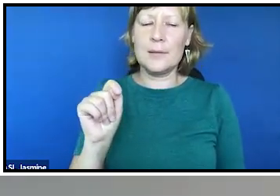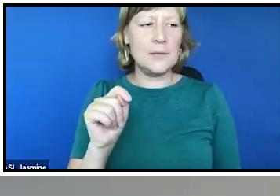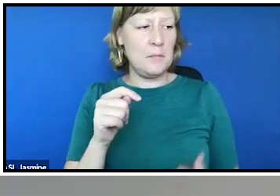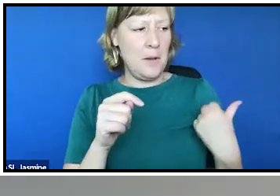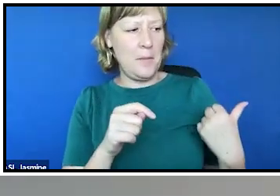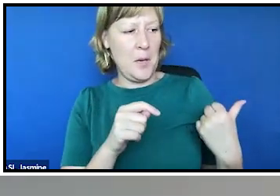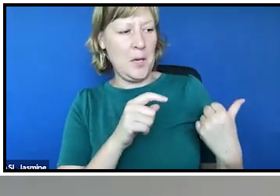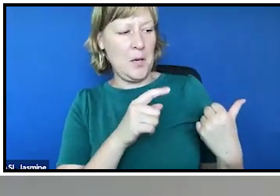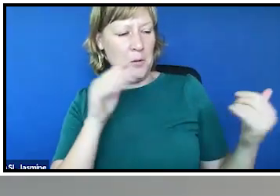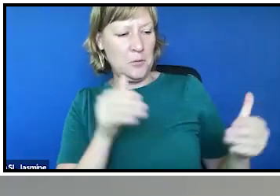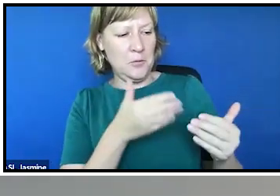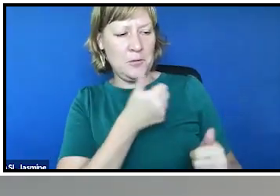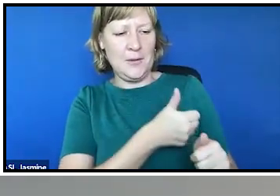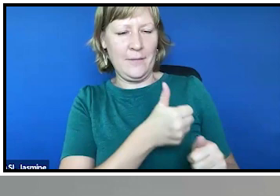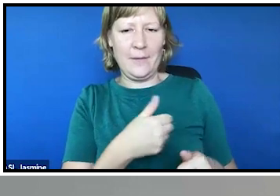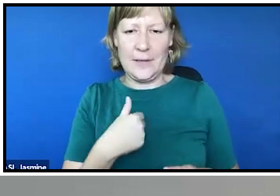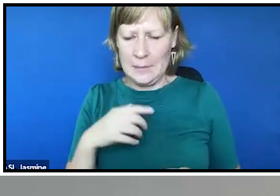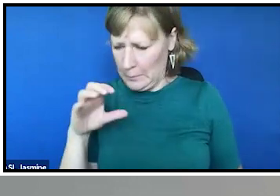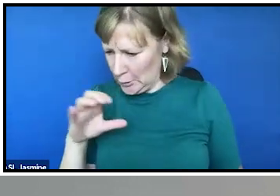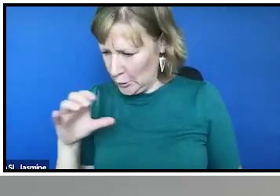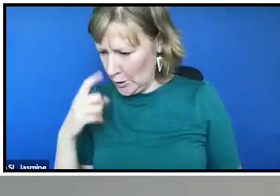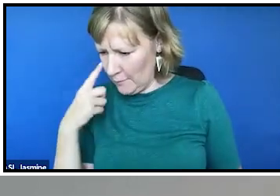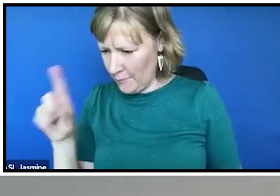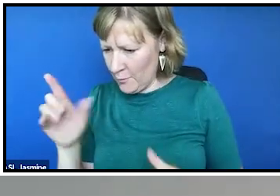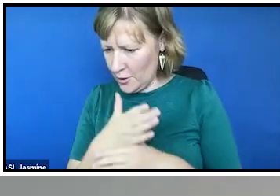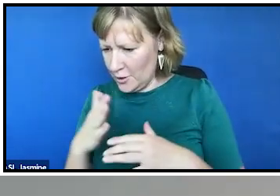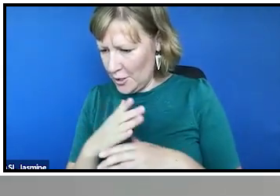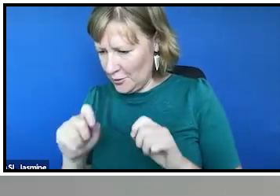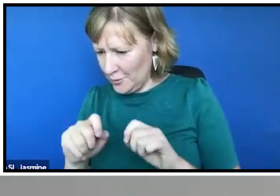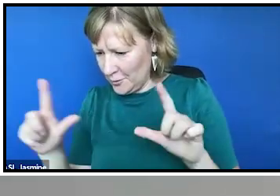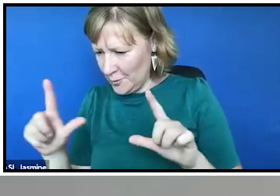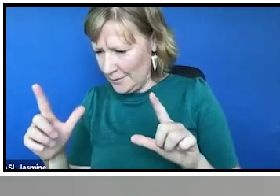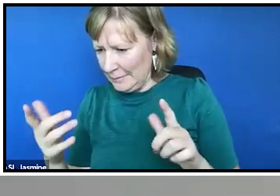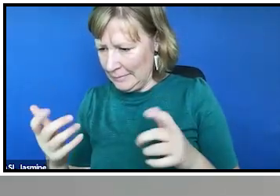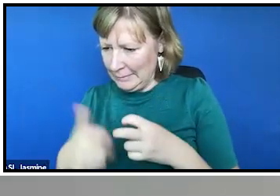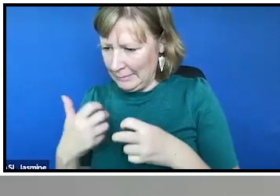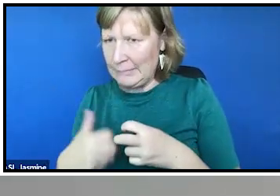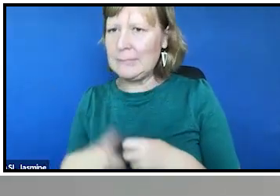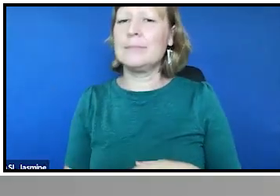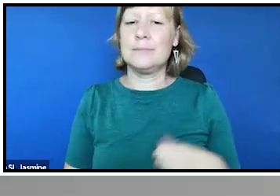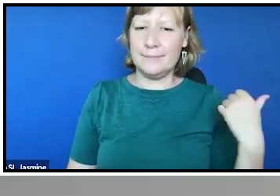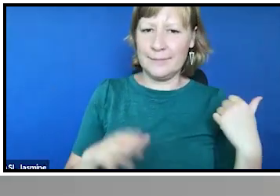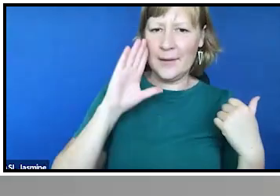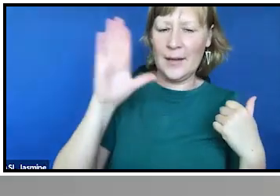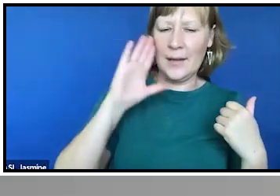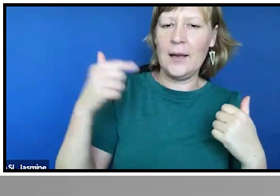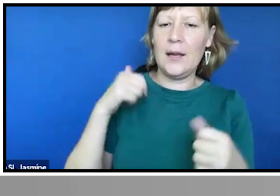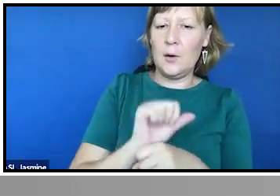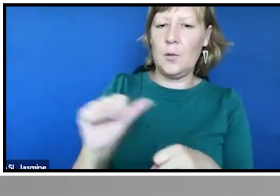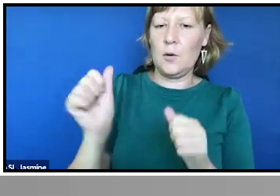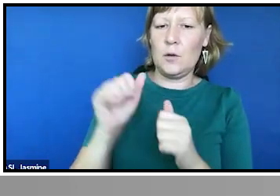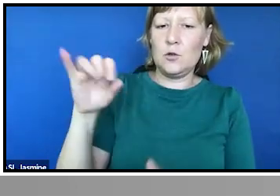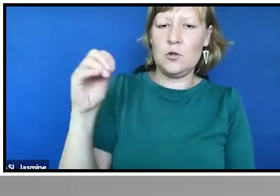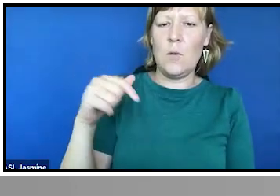to introduce yourself while I look for that little share screen. Sure. My name's Amethyst. I work with Joe. I'm also a female.